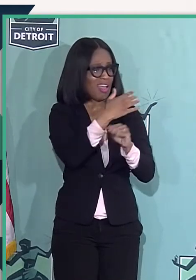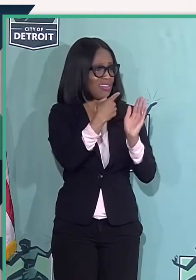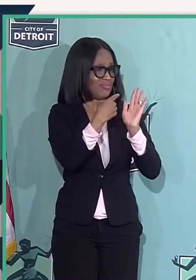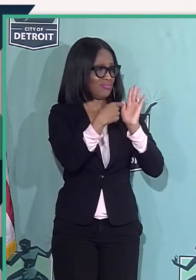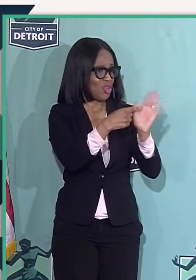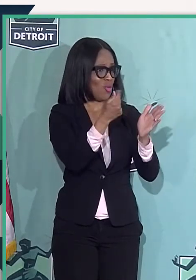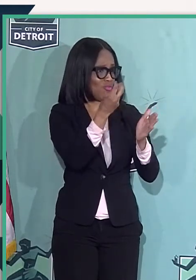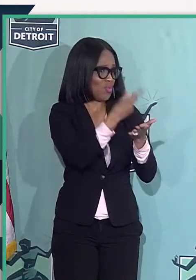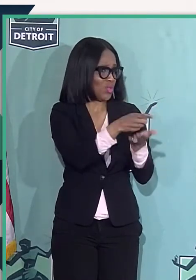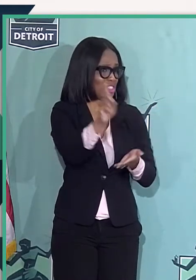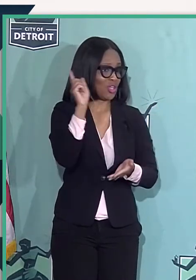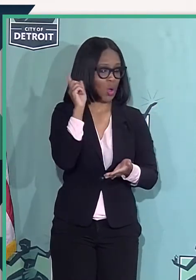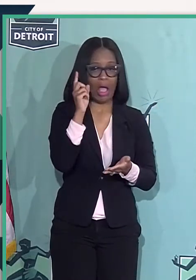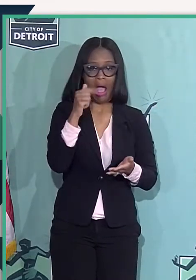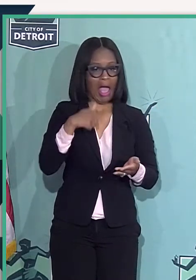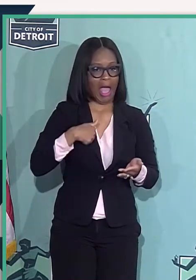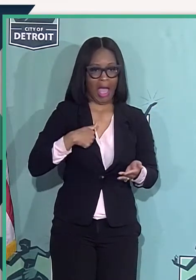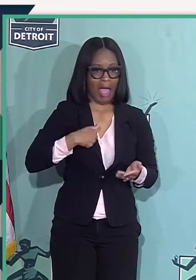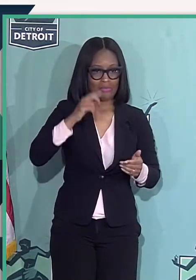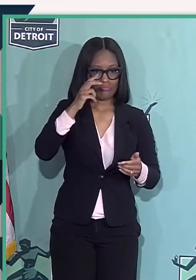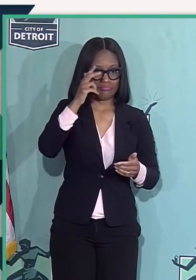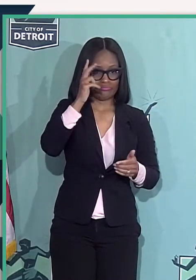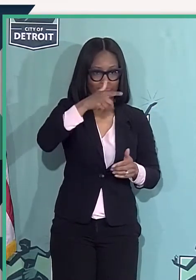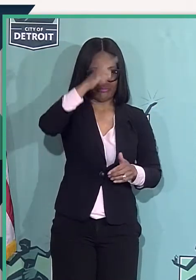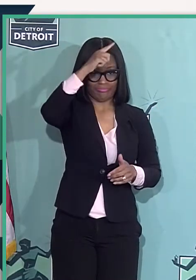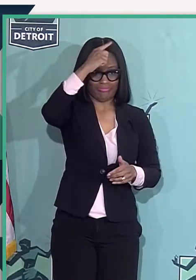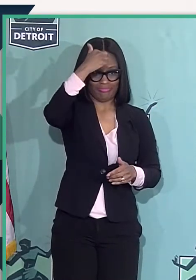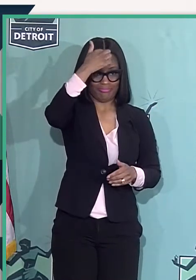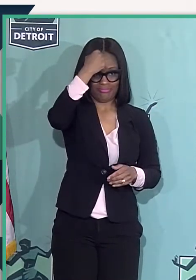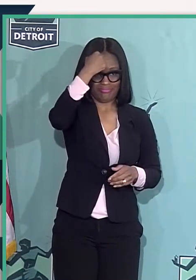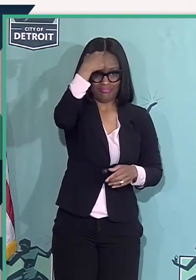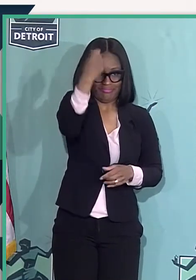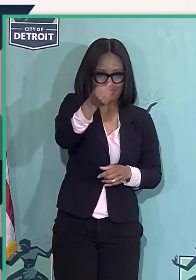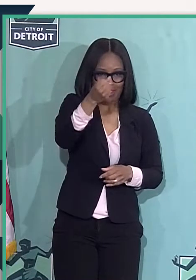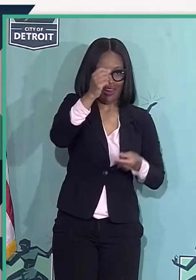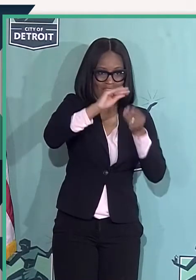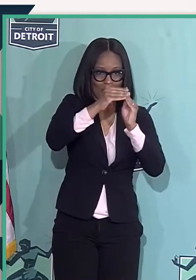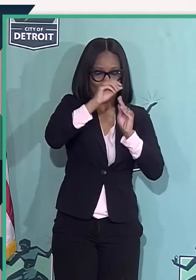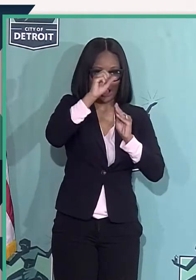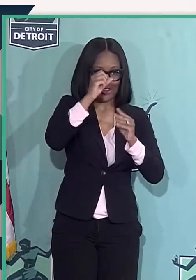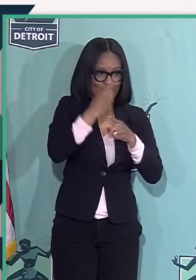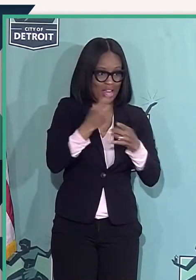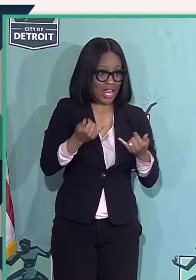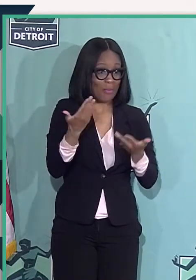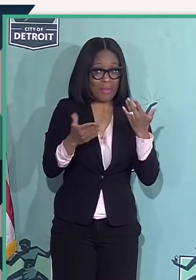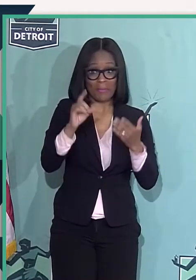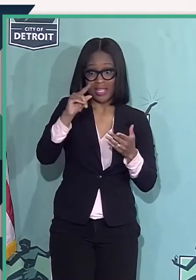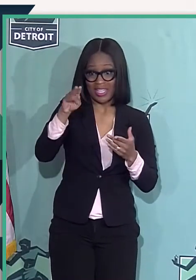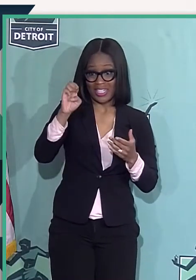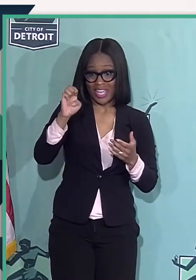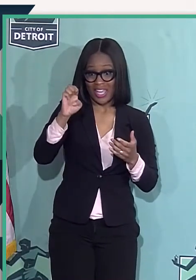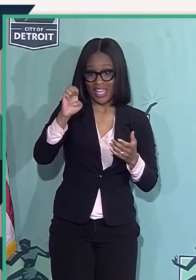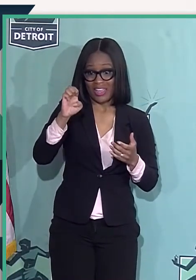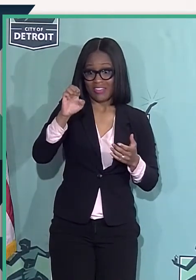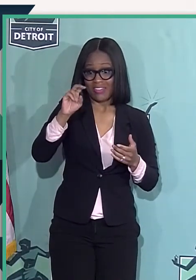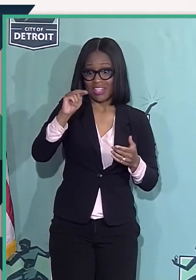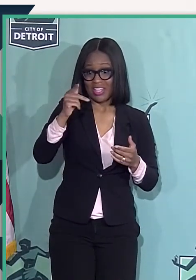you that I'm good enough to remember the numbers offhand, but rather than guess and get them wrong, maybe we'll have Dave Masseron get it, or you can look up